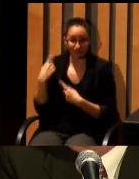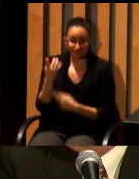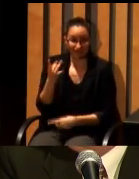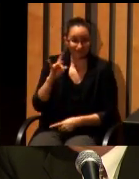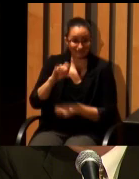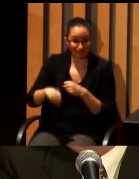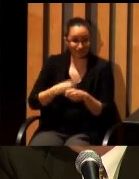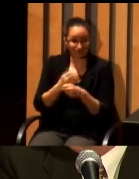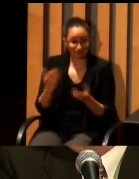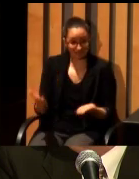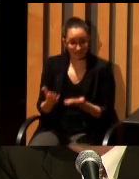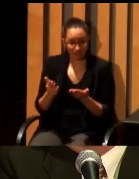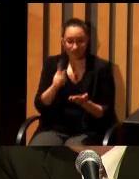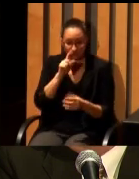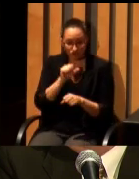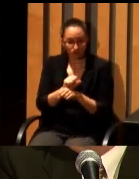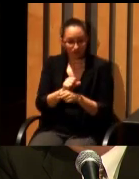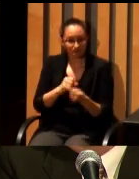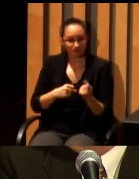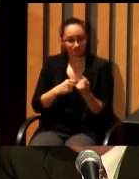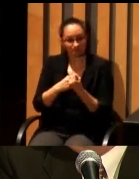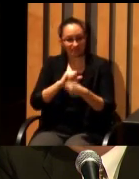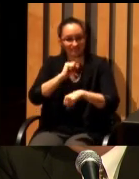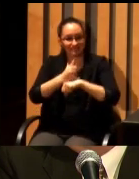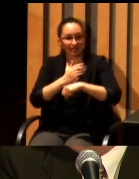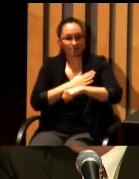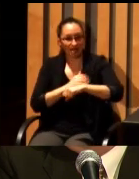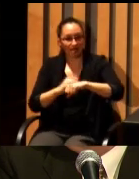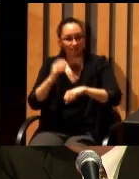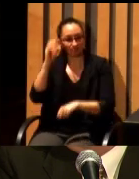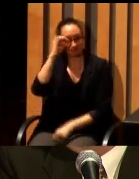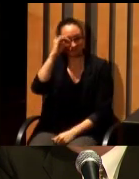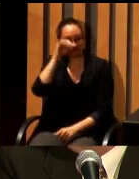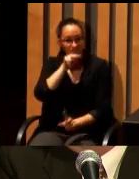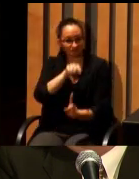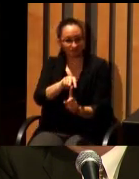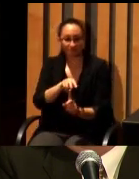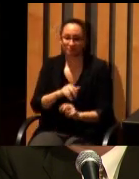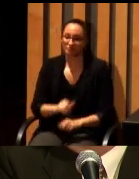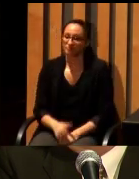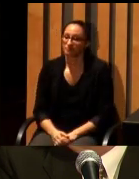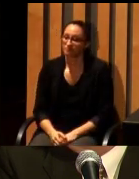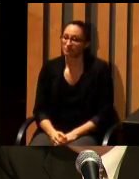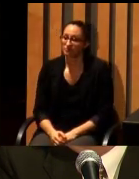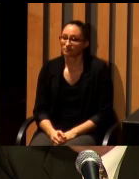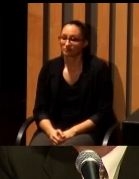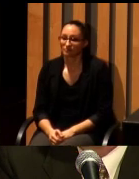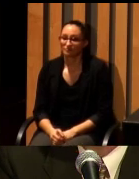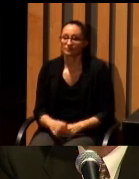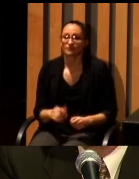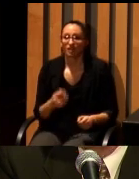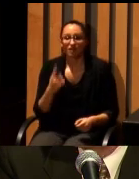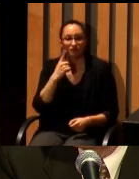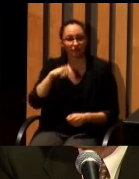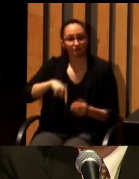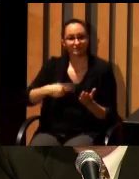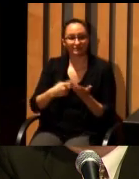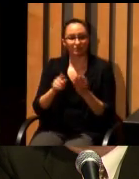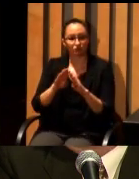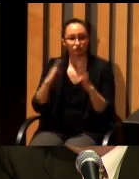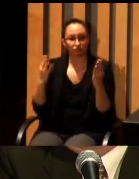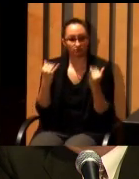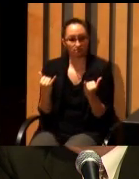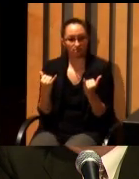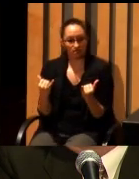certainly do inform my perspective. The primary point I want to make to begin our discussion today is that the District